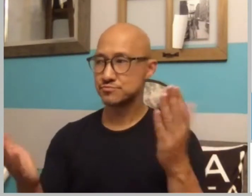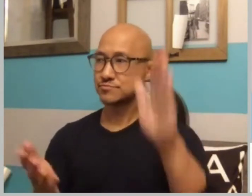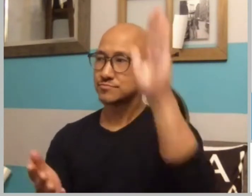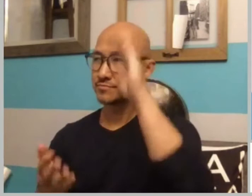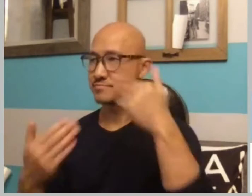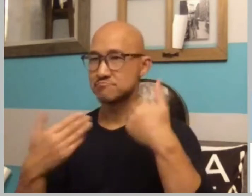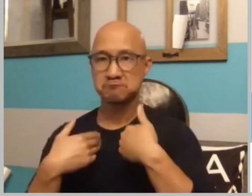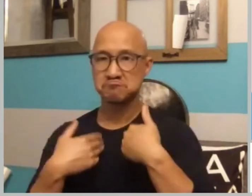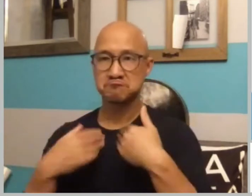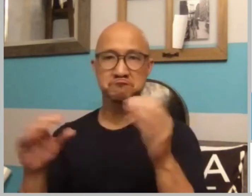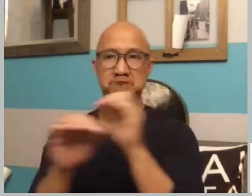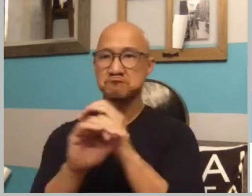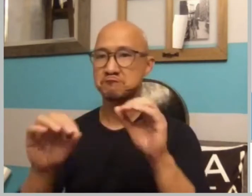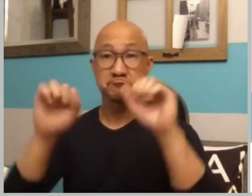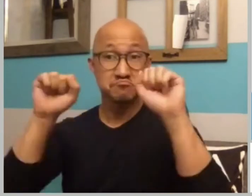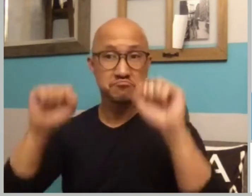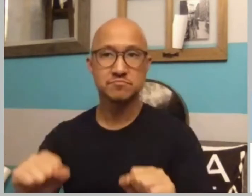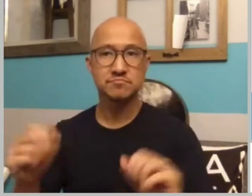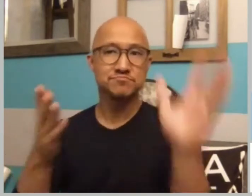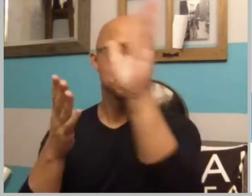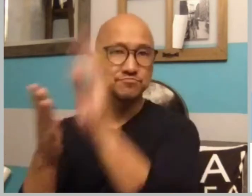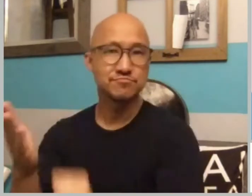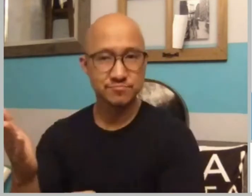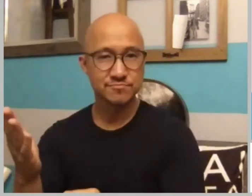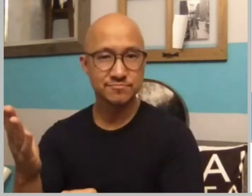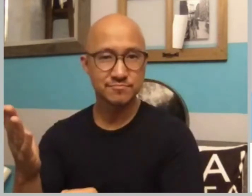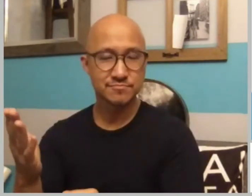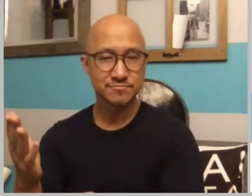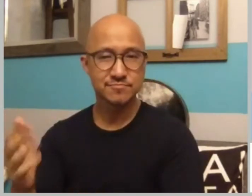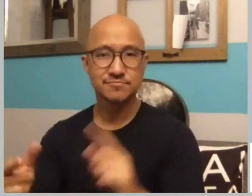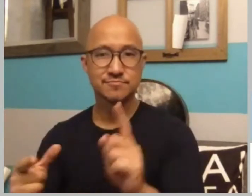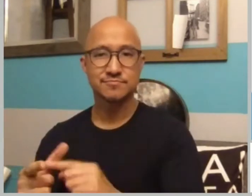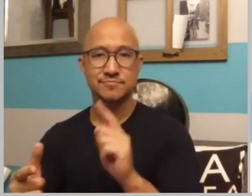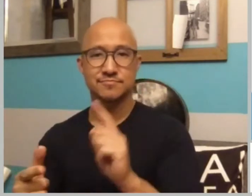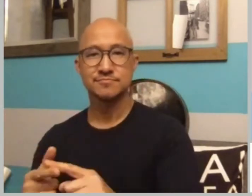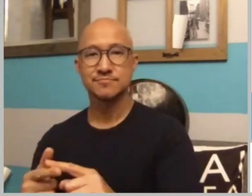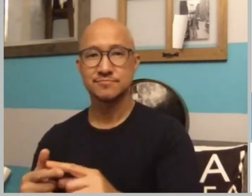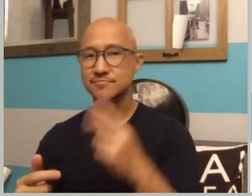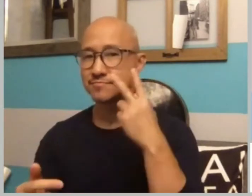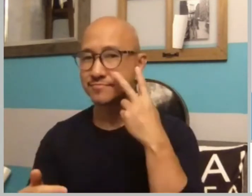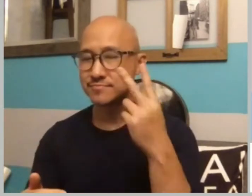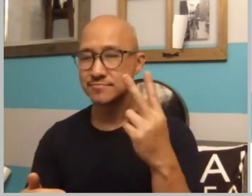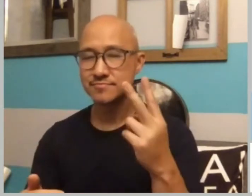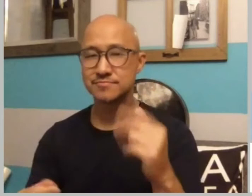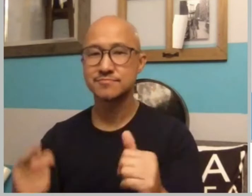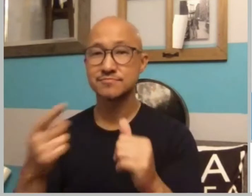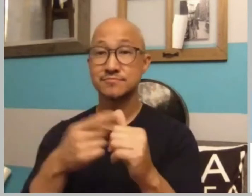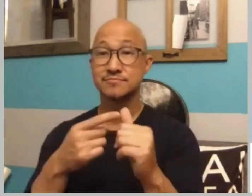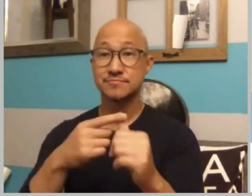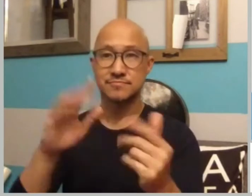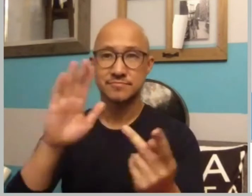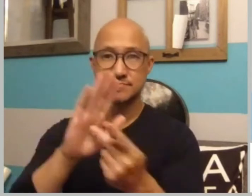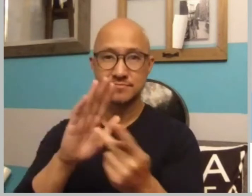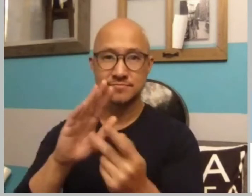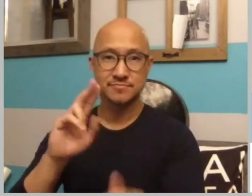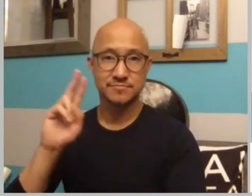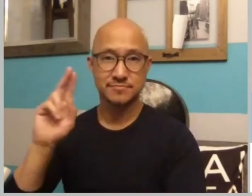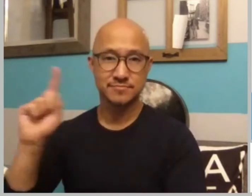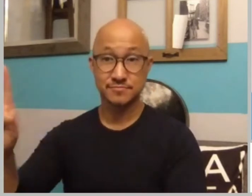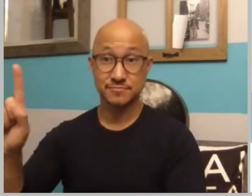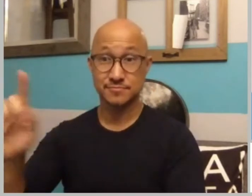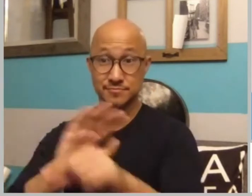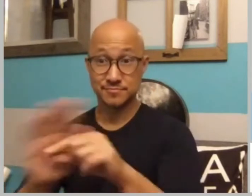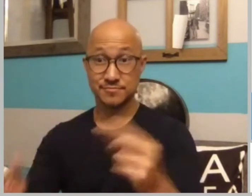from you. And so the third theme here is throughout First Peter is to keep your eyes